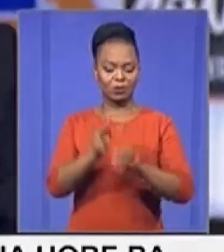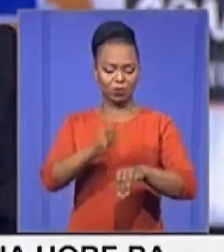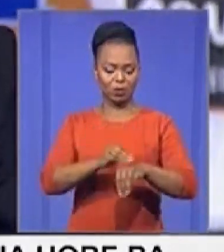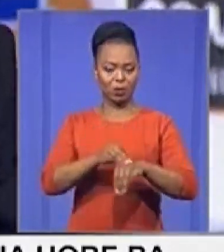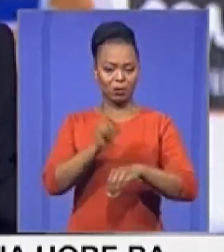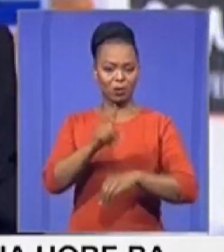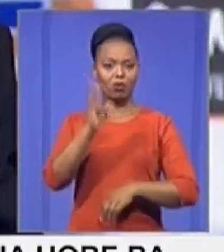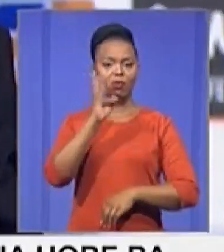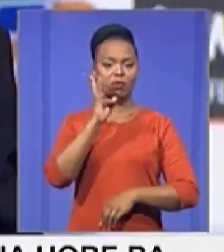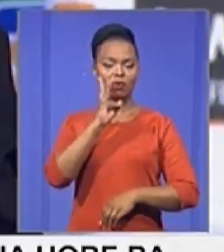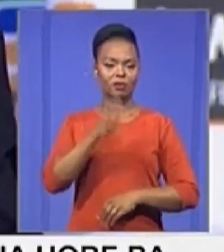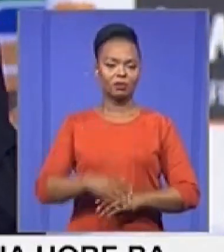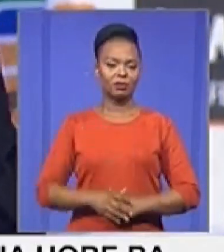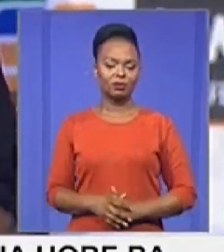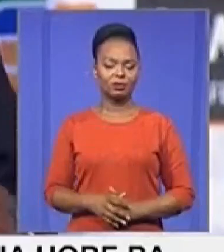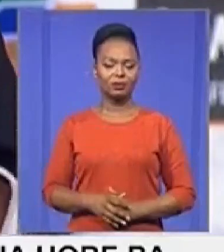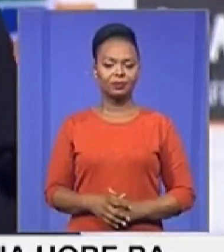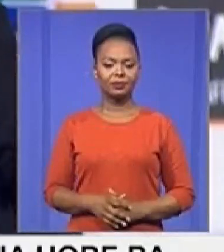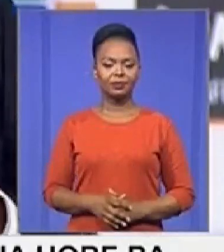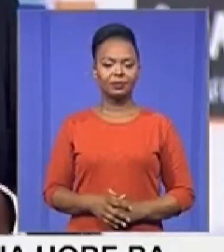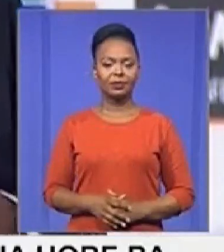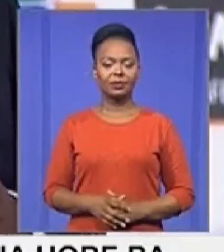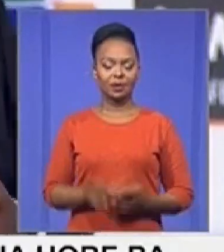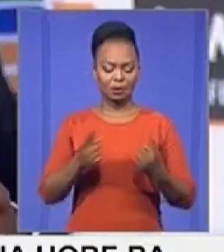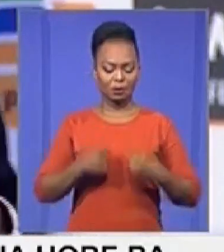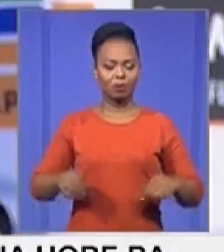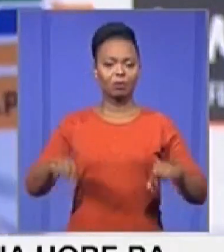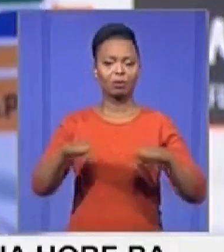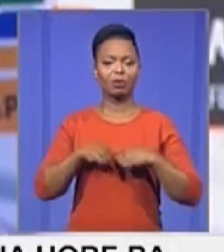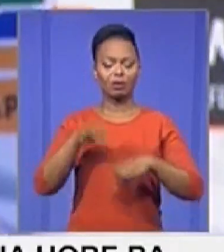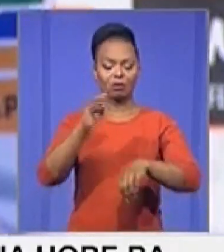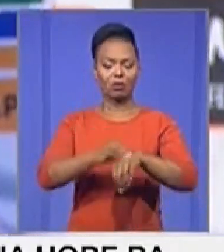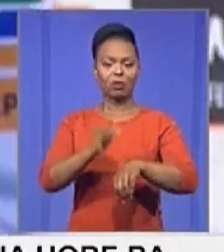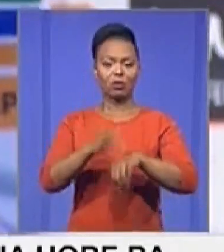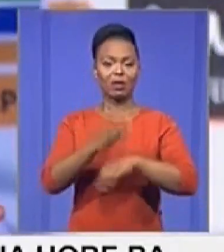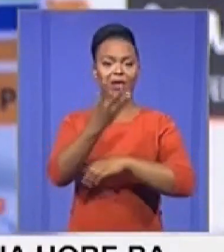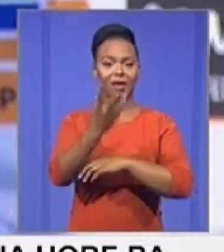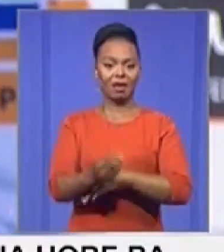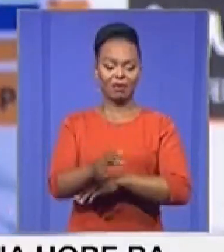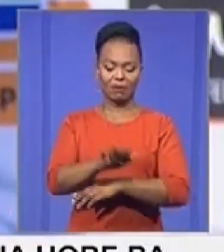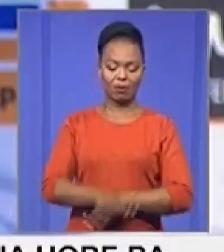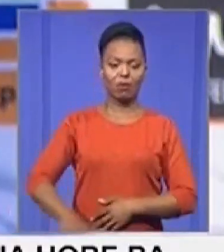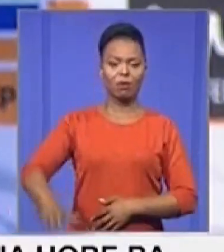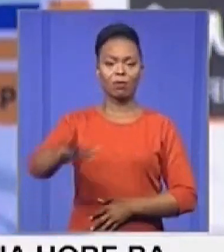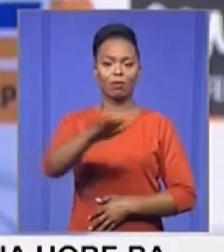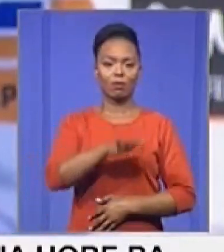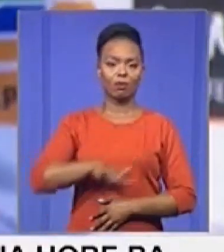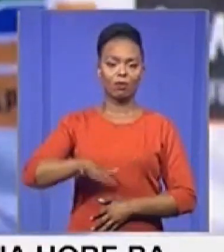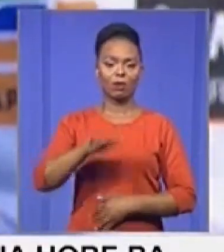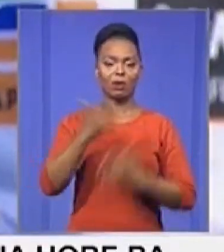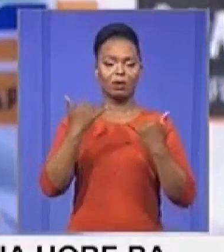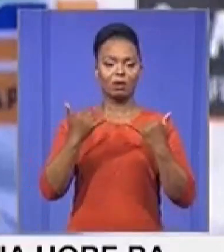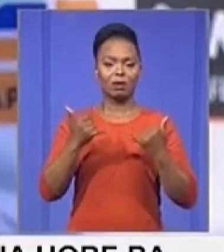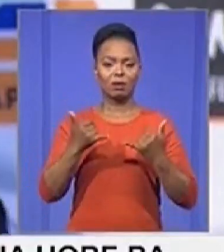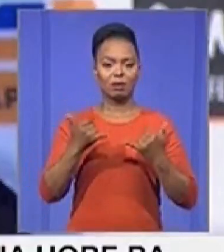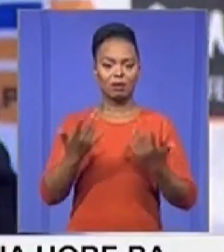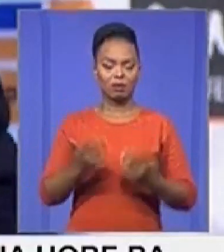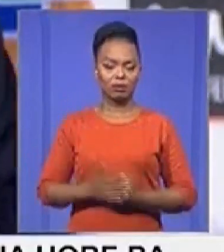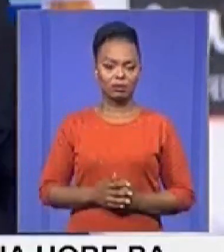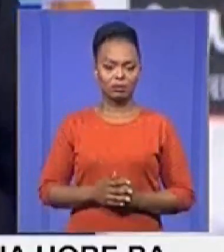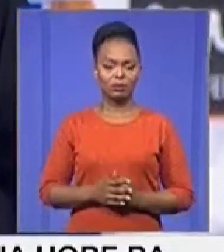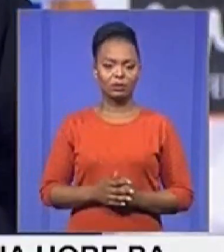ya metsi. So mathata a re kopanang le ona gotlhe mo re tsamayang teng mo batho ba rona ba phelang